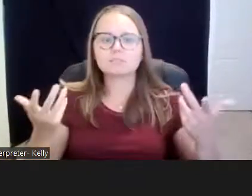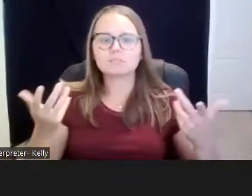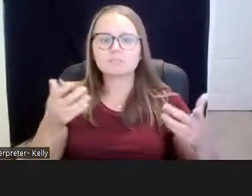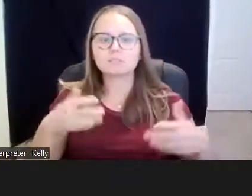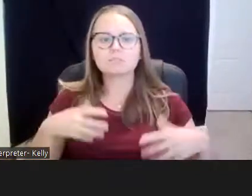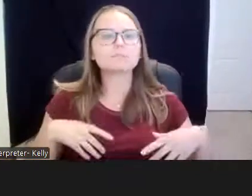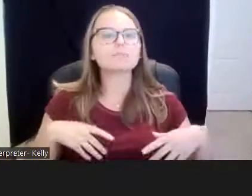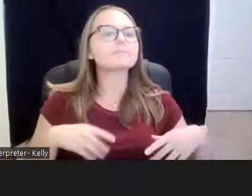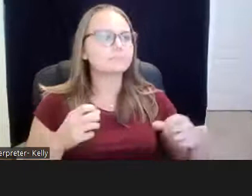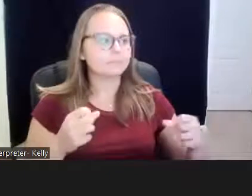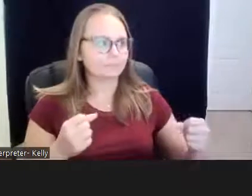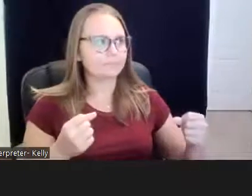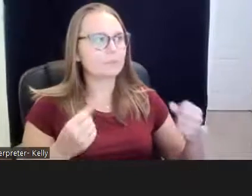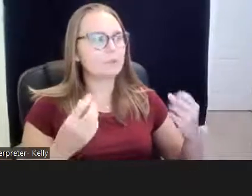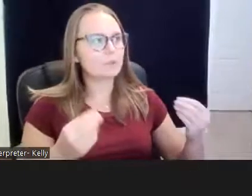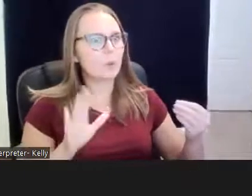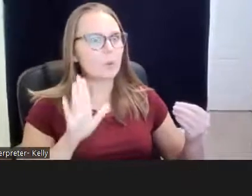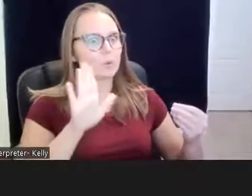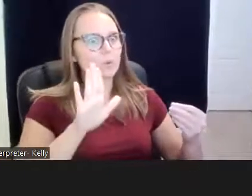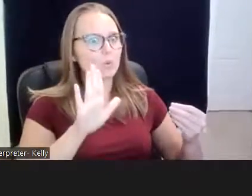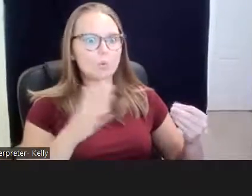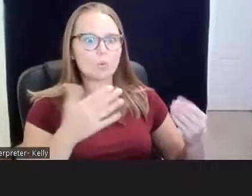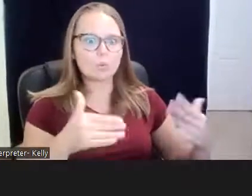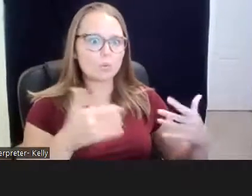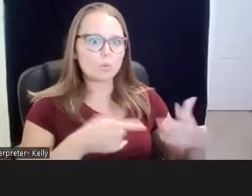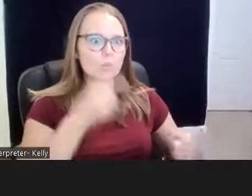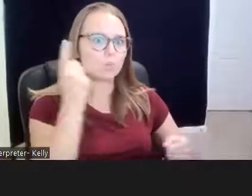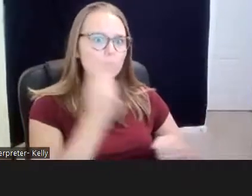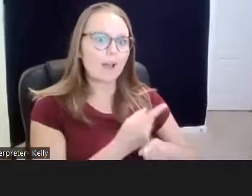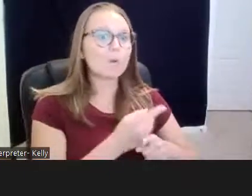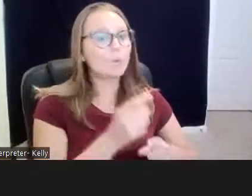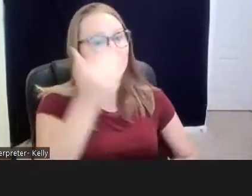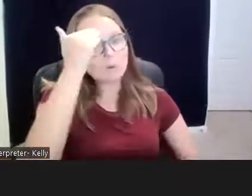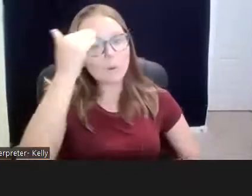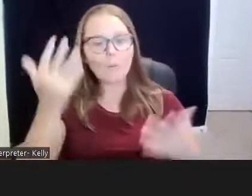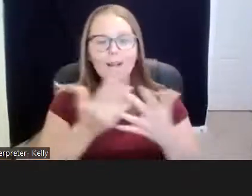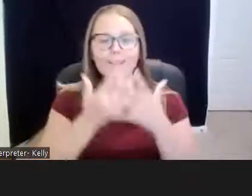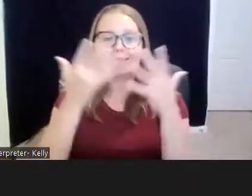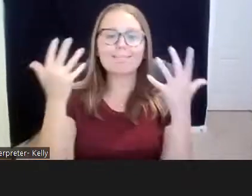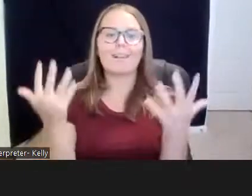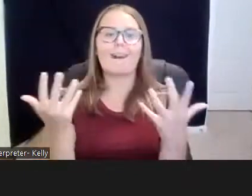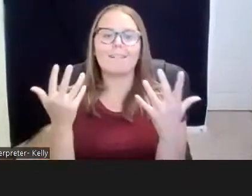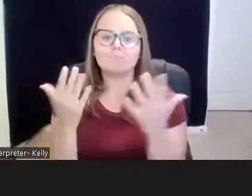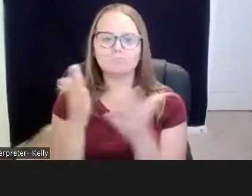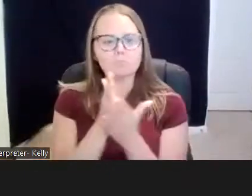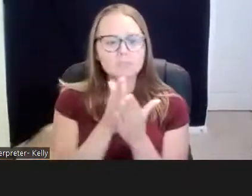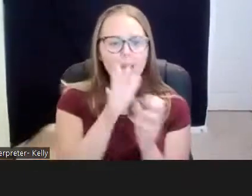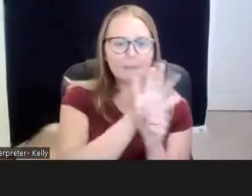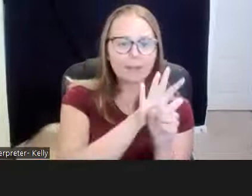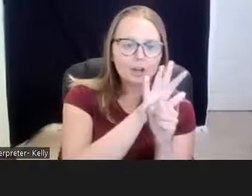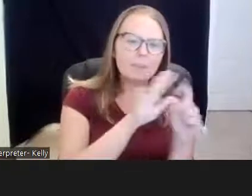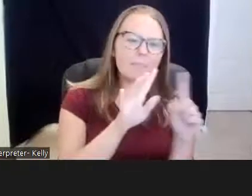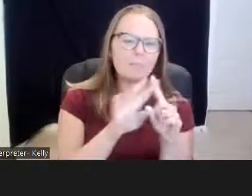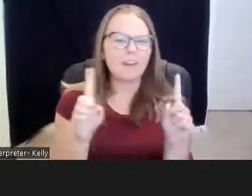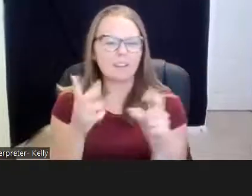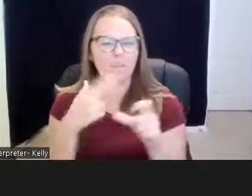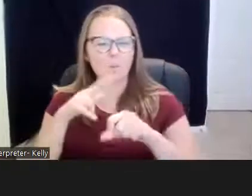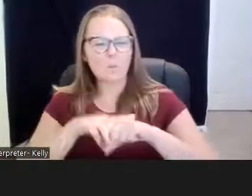So I think that you're spot on in the sense that we know a lot in some areas, but of course there are